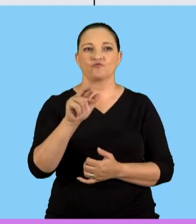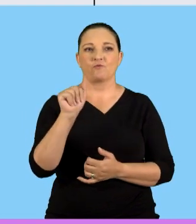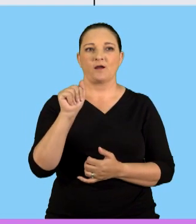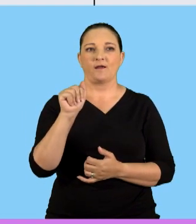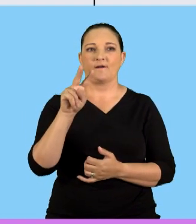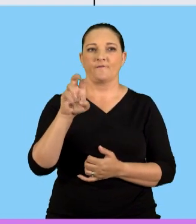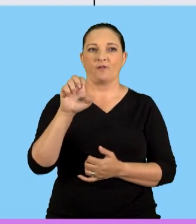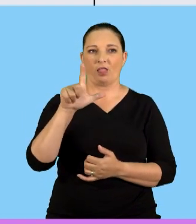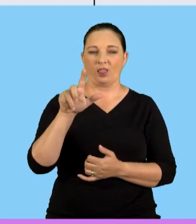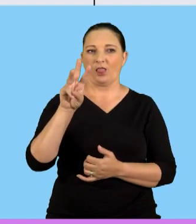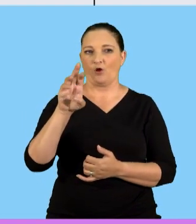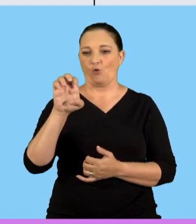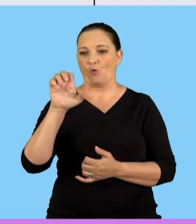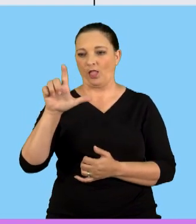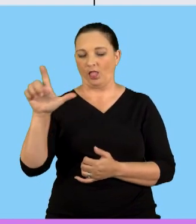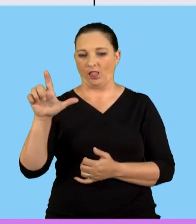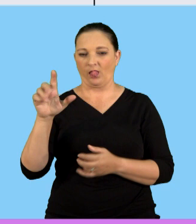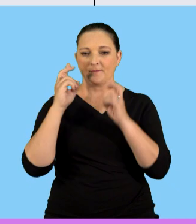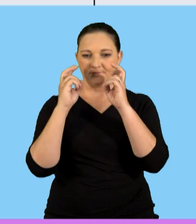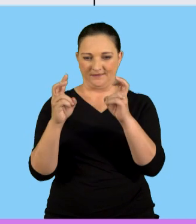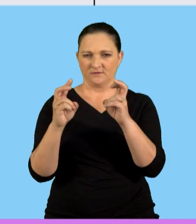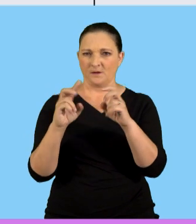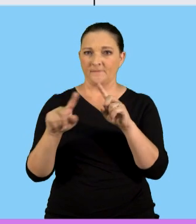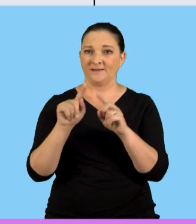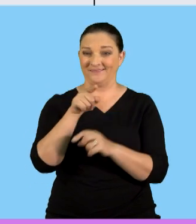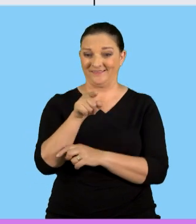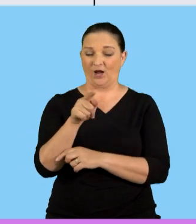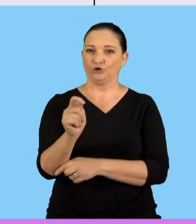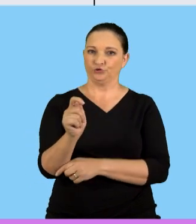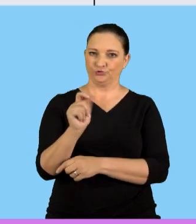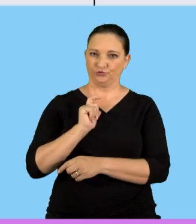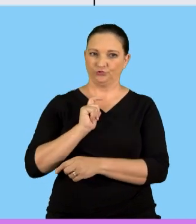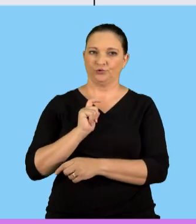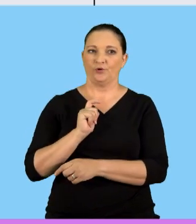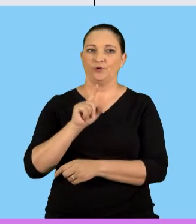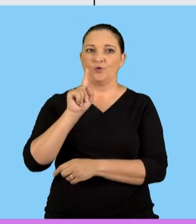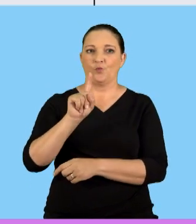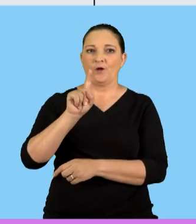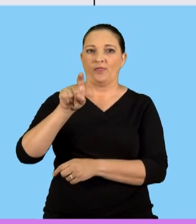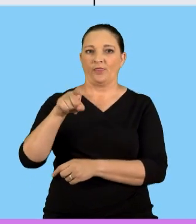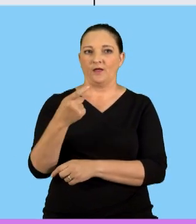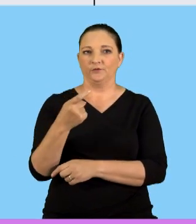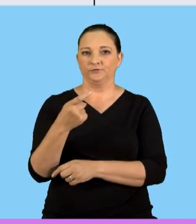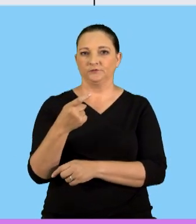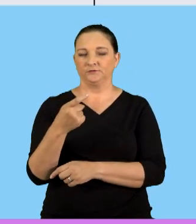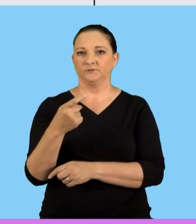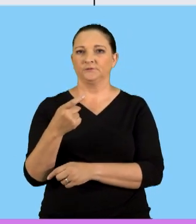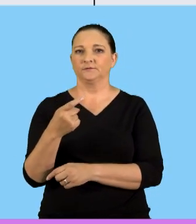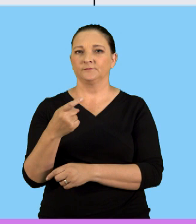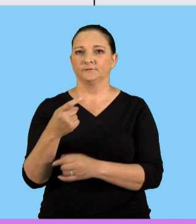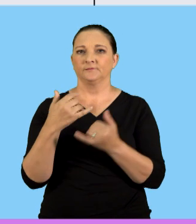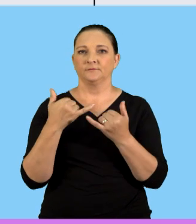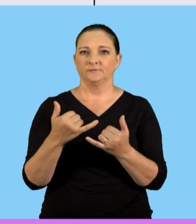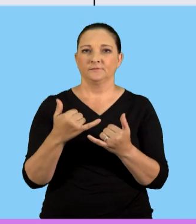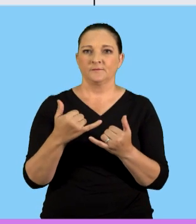Okay. They charge her 800 Rand one way to Chinsau. She can then use Bright buses to travel to